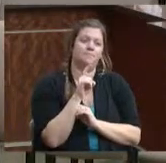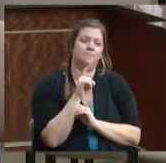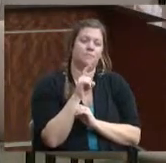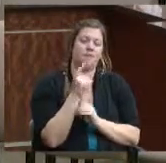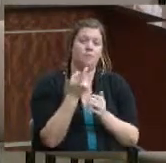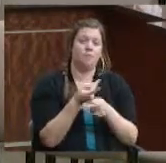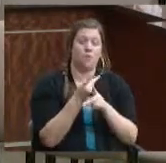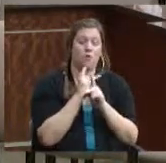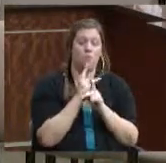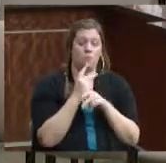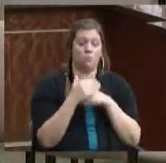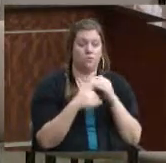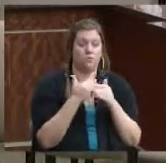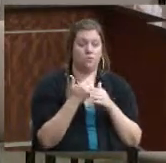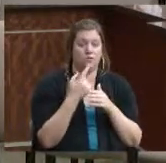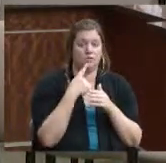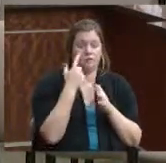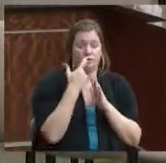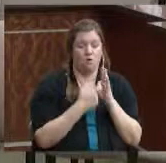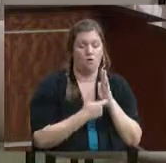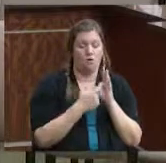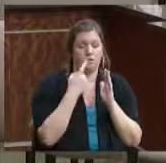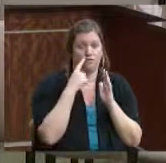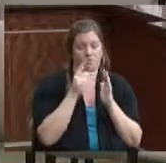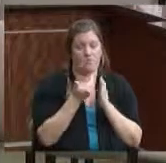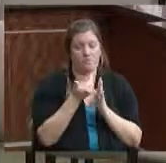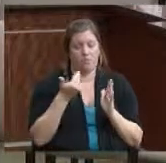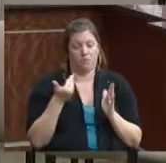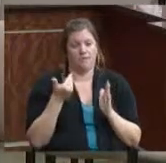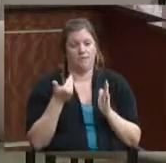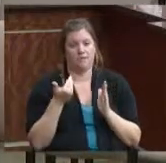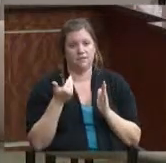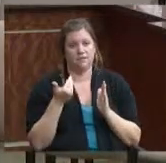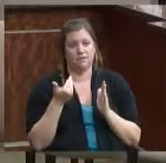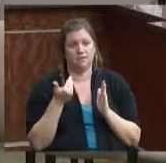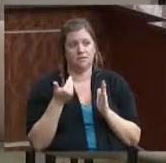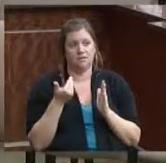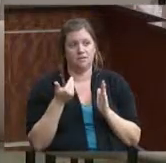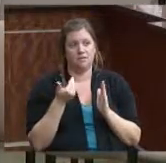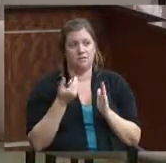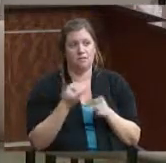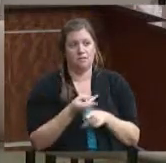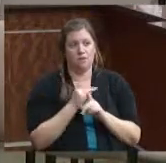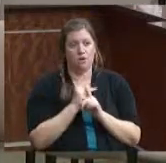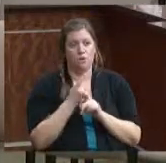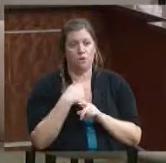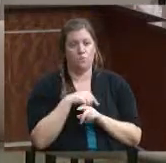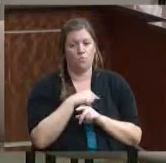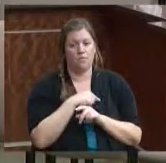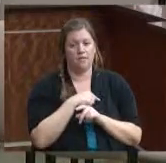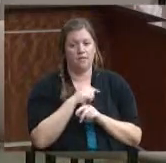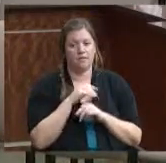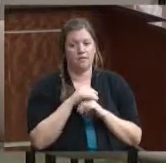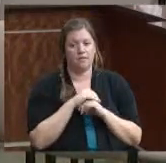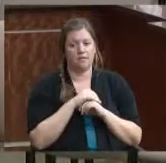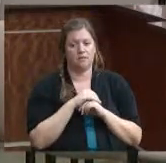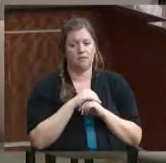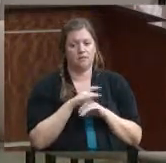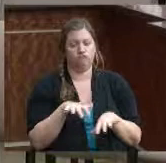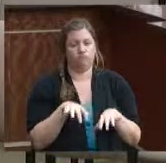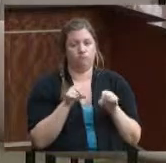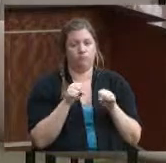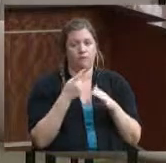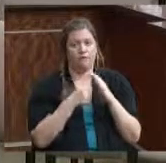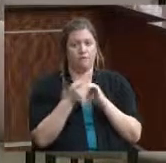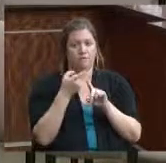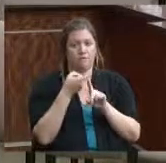loan proceeds issuance costs from a previous loan that we undertook with the